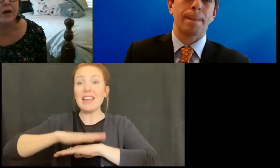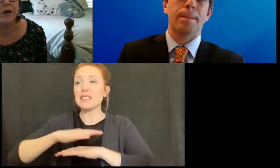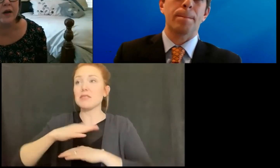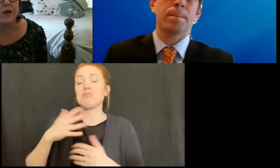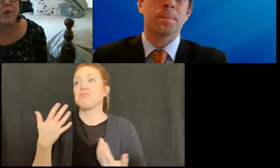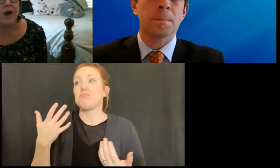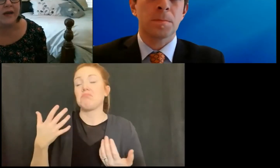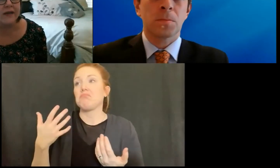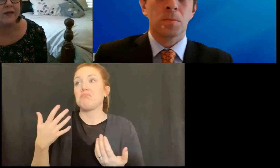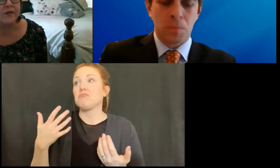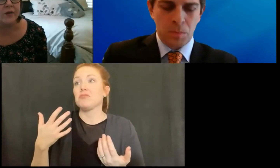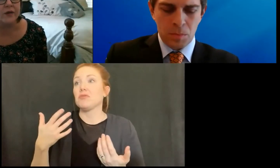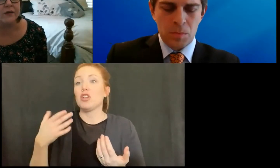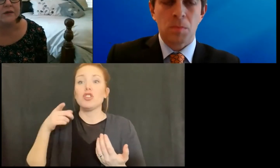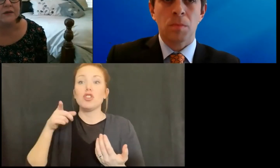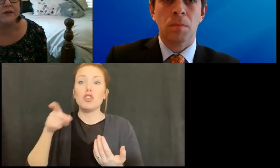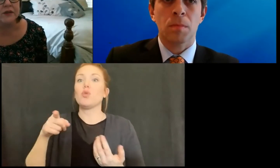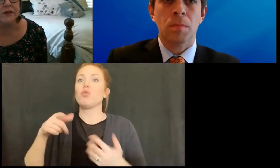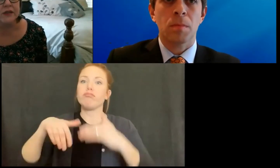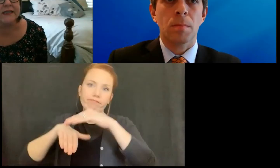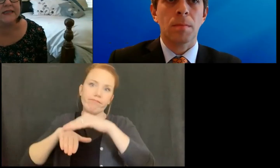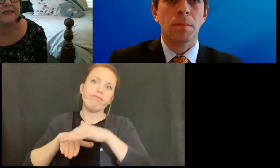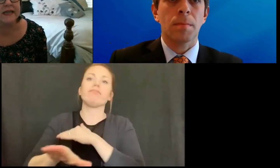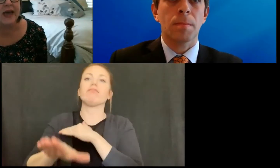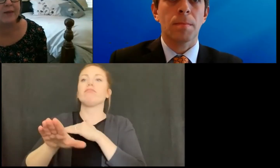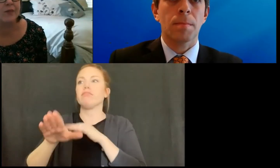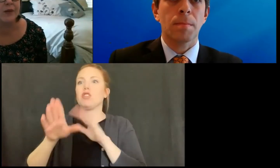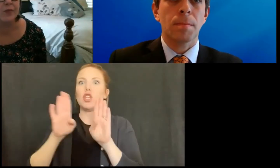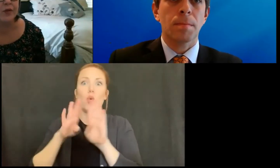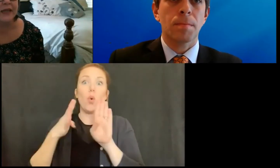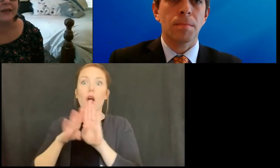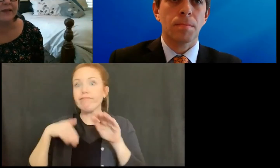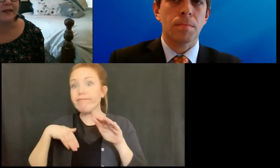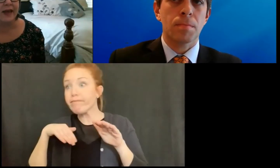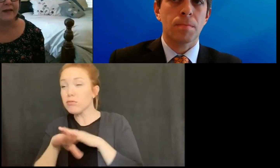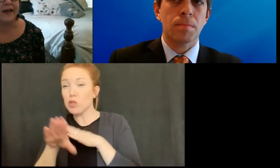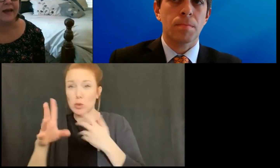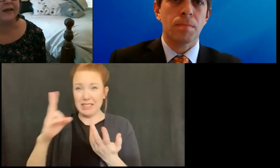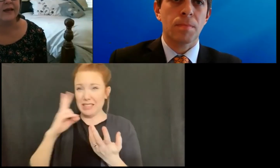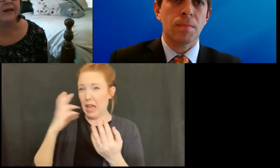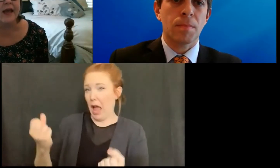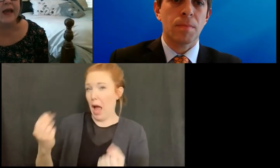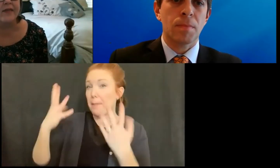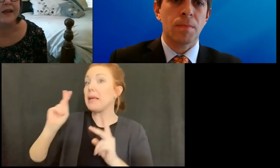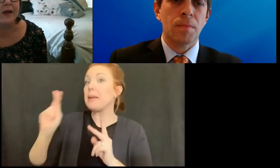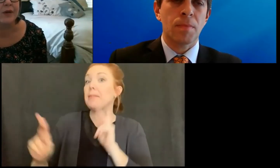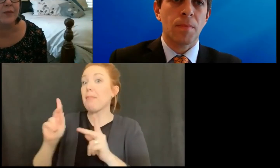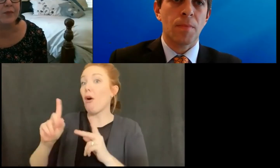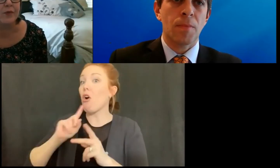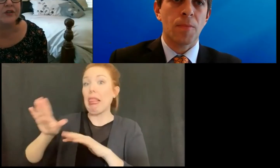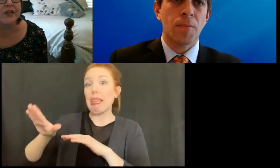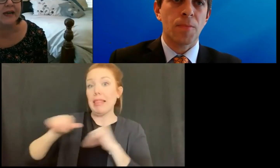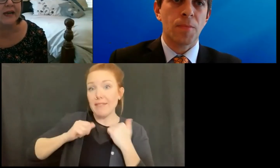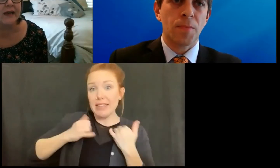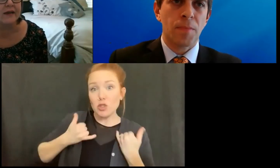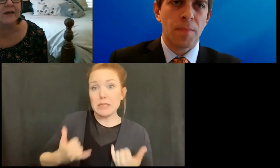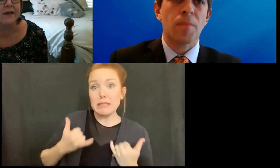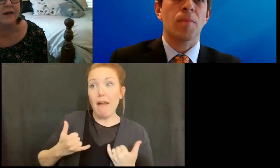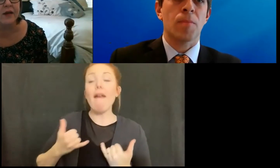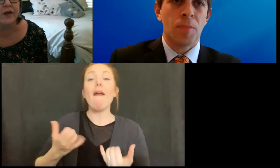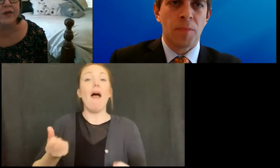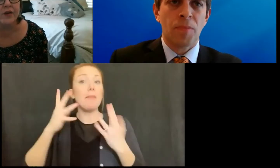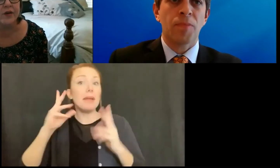are walking in the door, you're looking to see how many people are leaving that day, and then how many people are checking